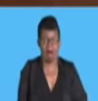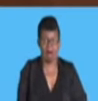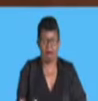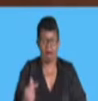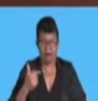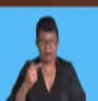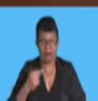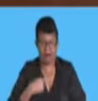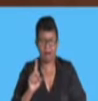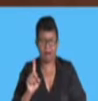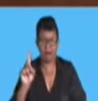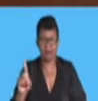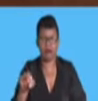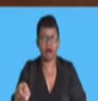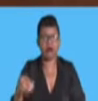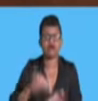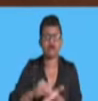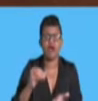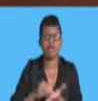Interim Forces in Lebanon